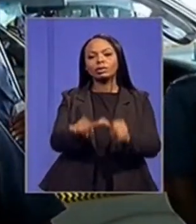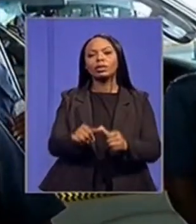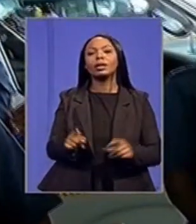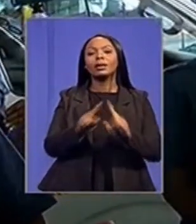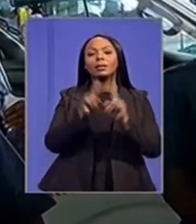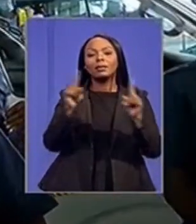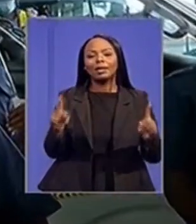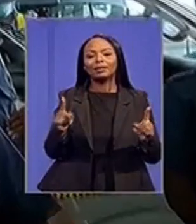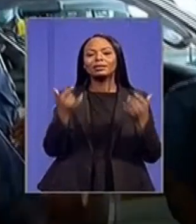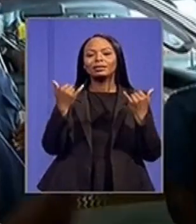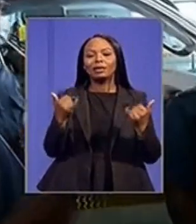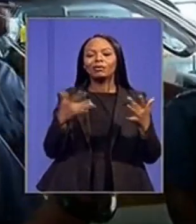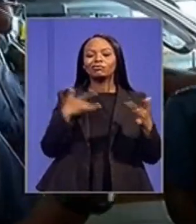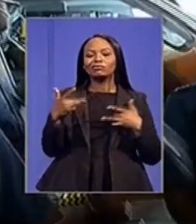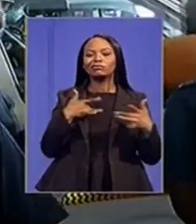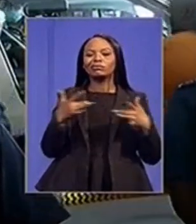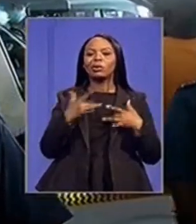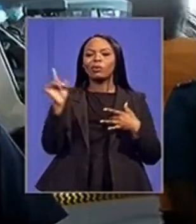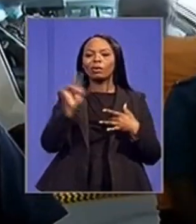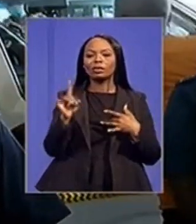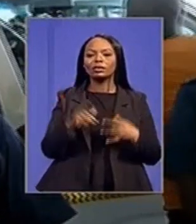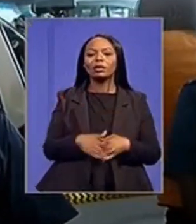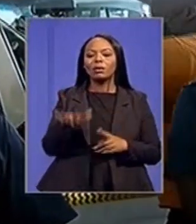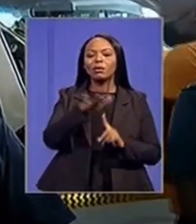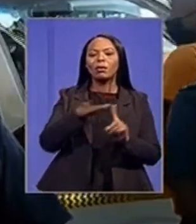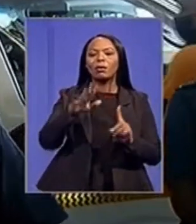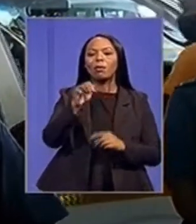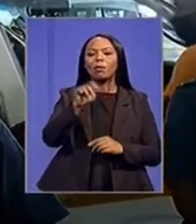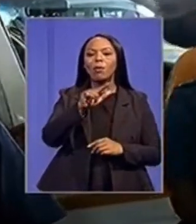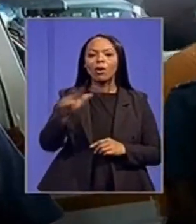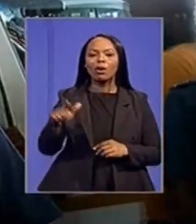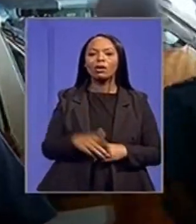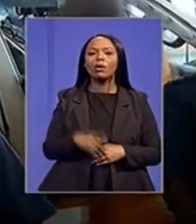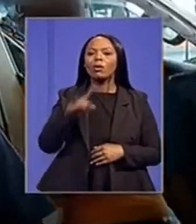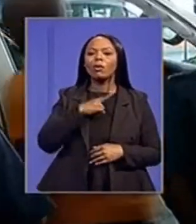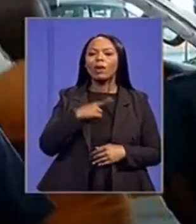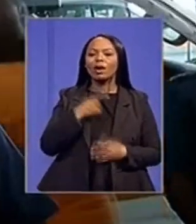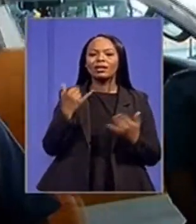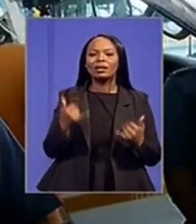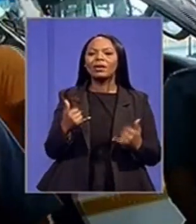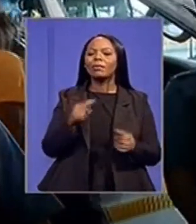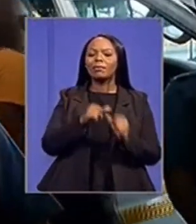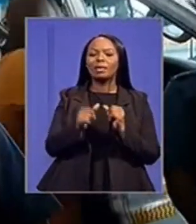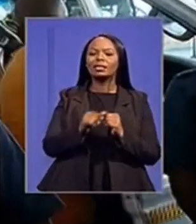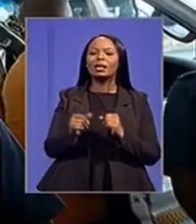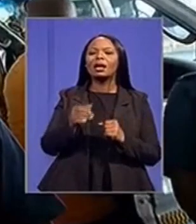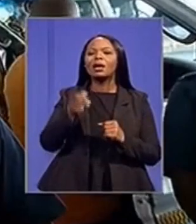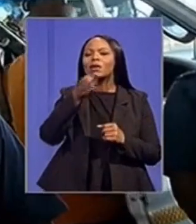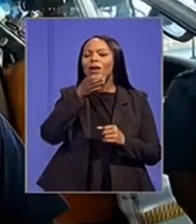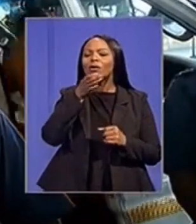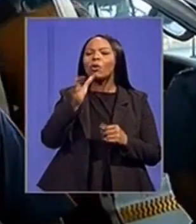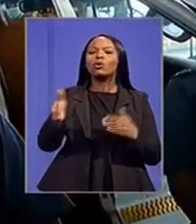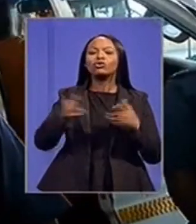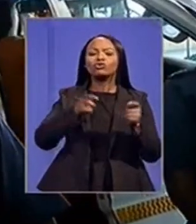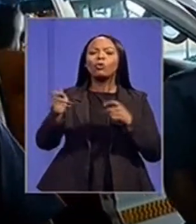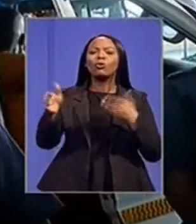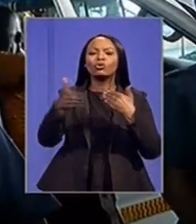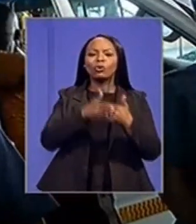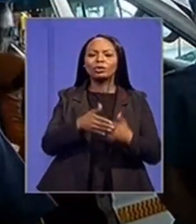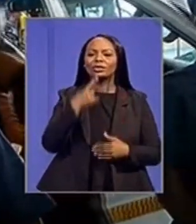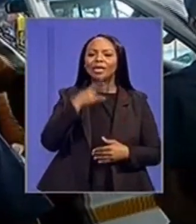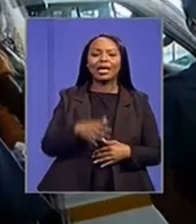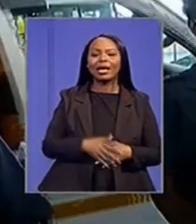did raise issue, especially at the mall, that why don't we close alcohol? And I say no, that you have no business to